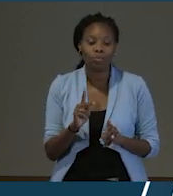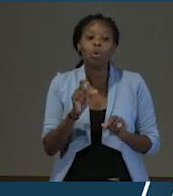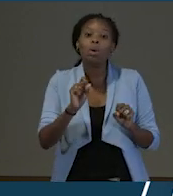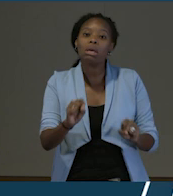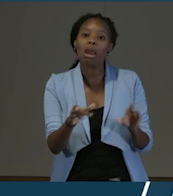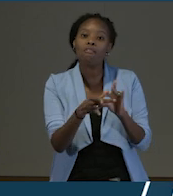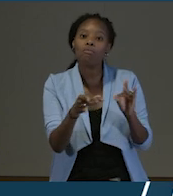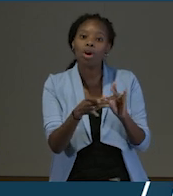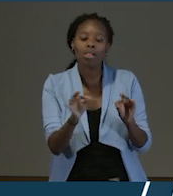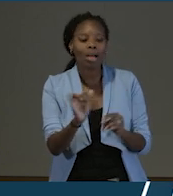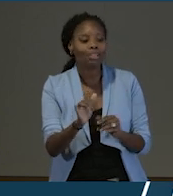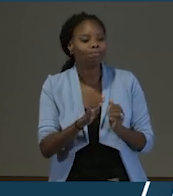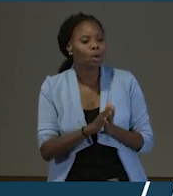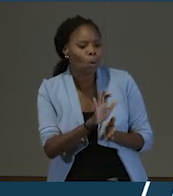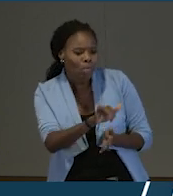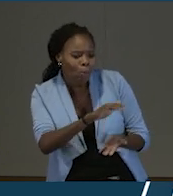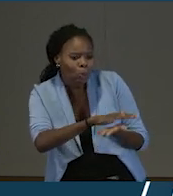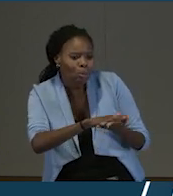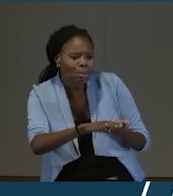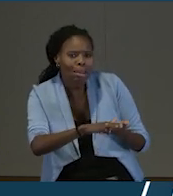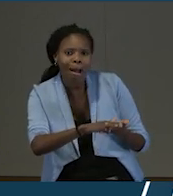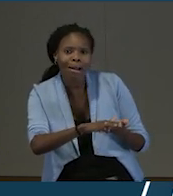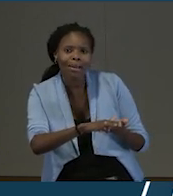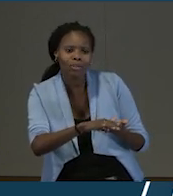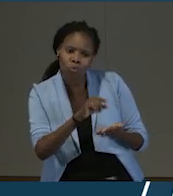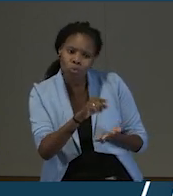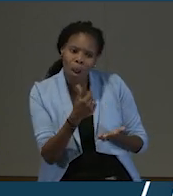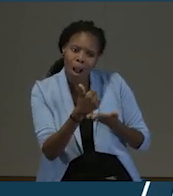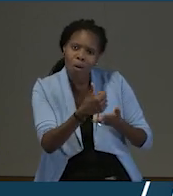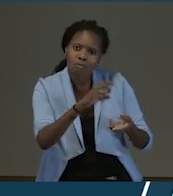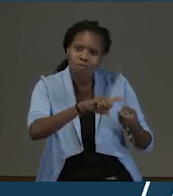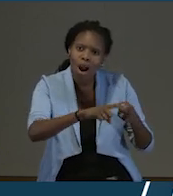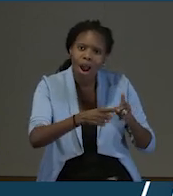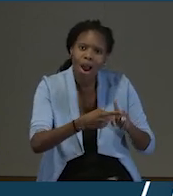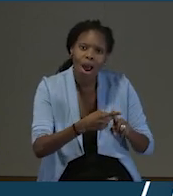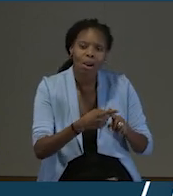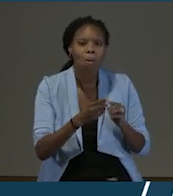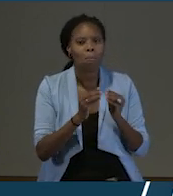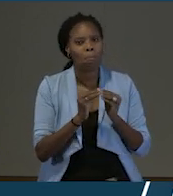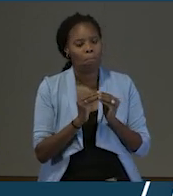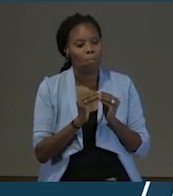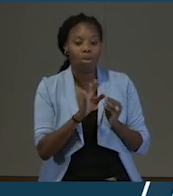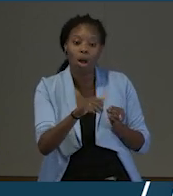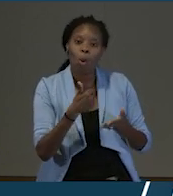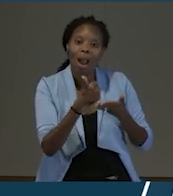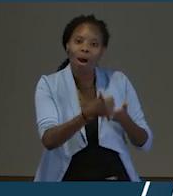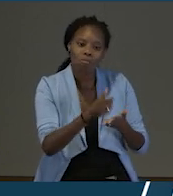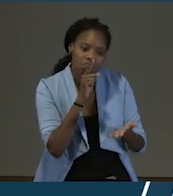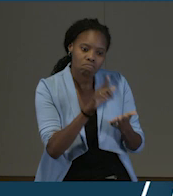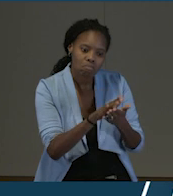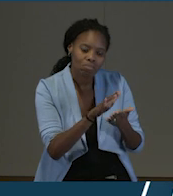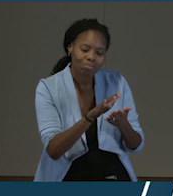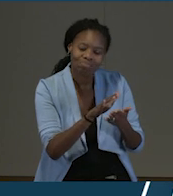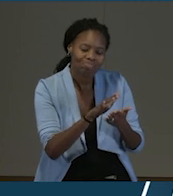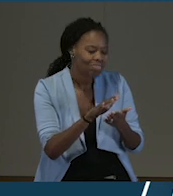to help your friend," right? They were able to notice that someone else needed help. Praise that.